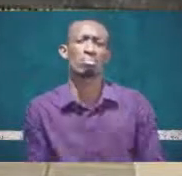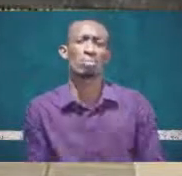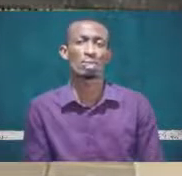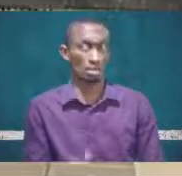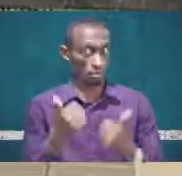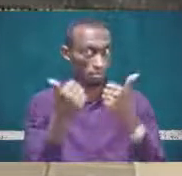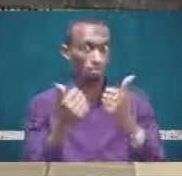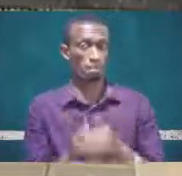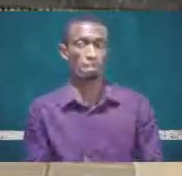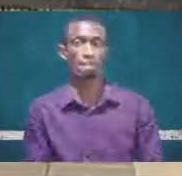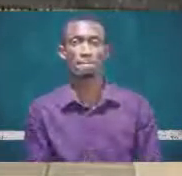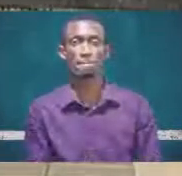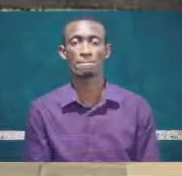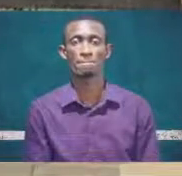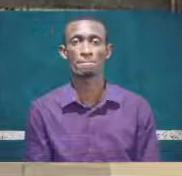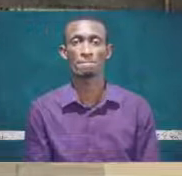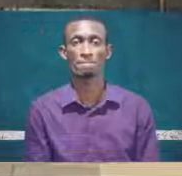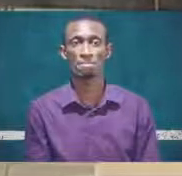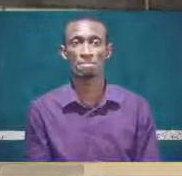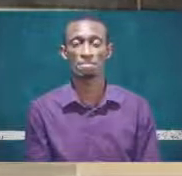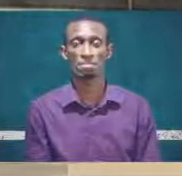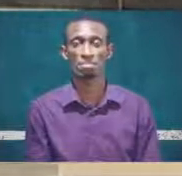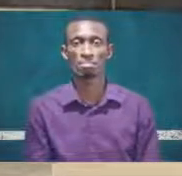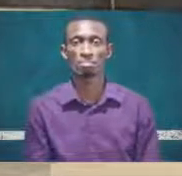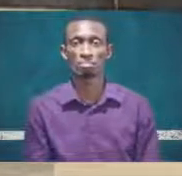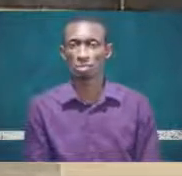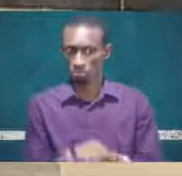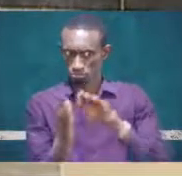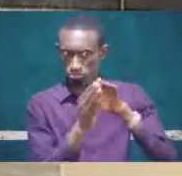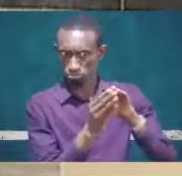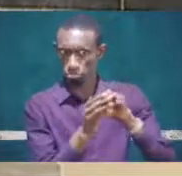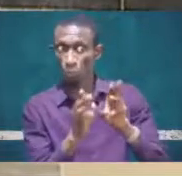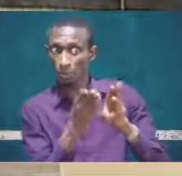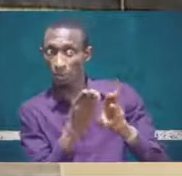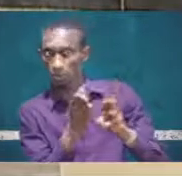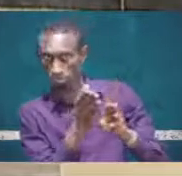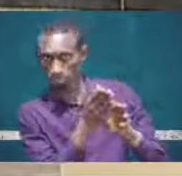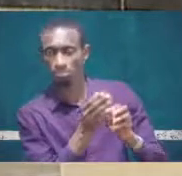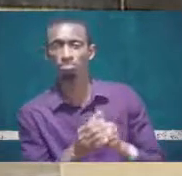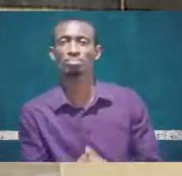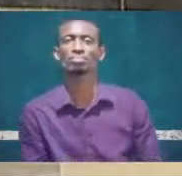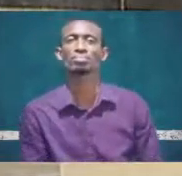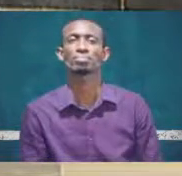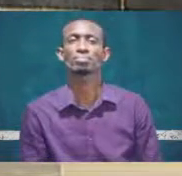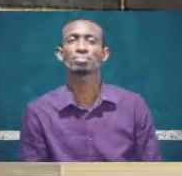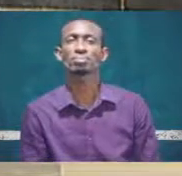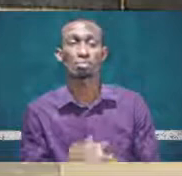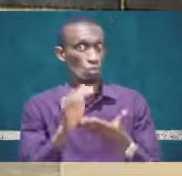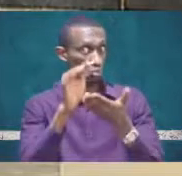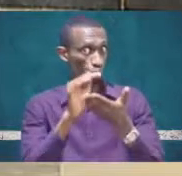Now, apart from that method of reducing the